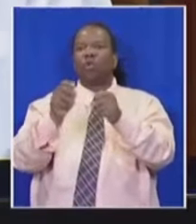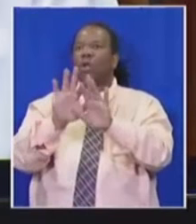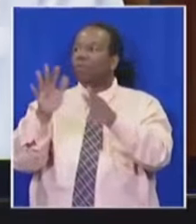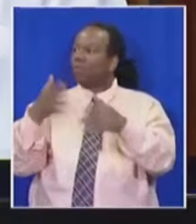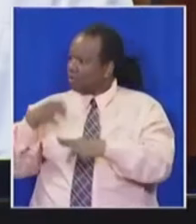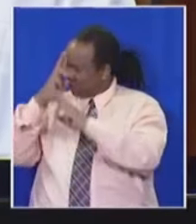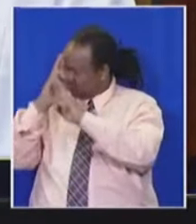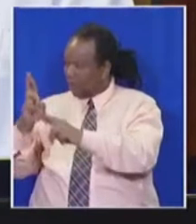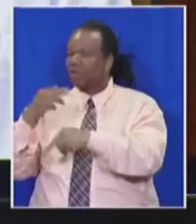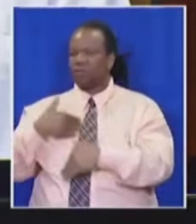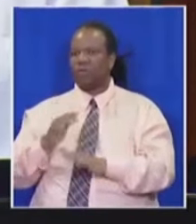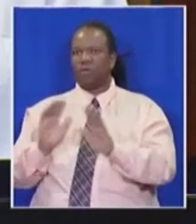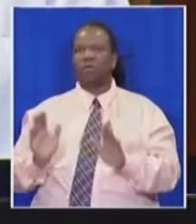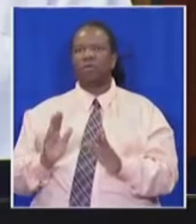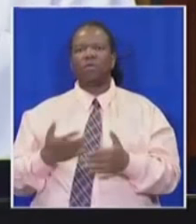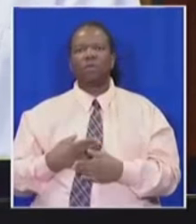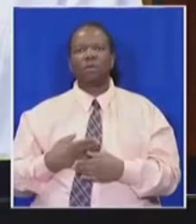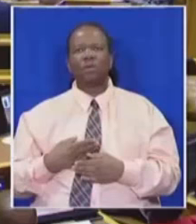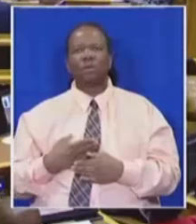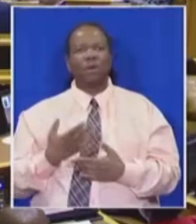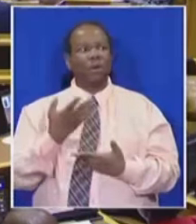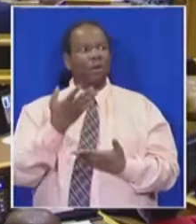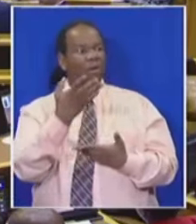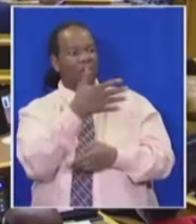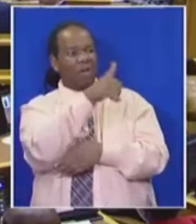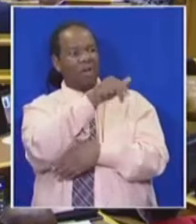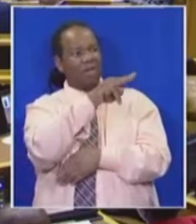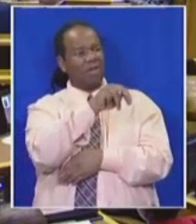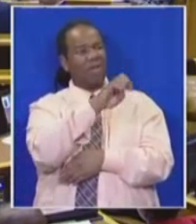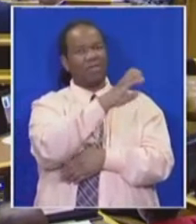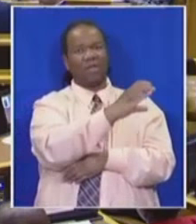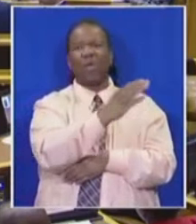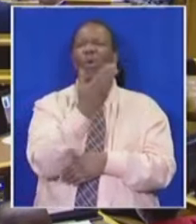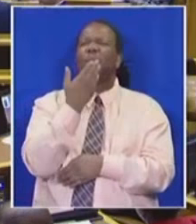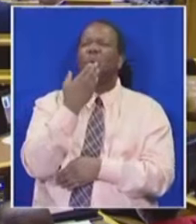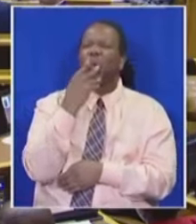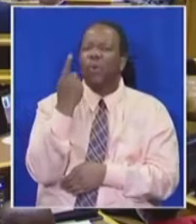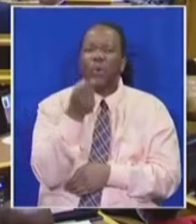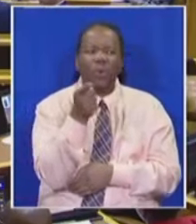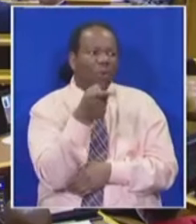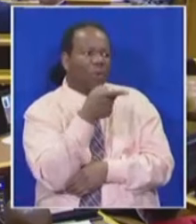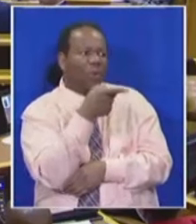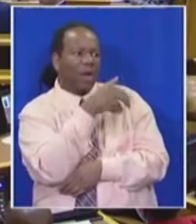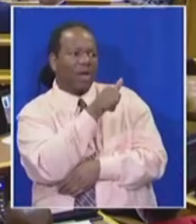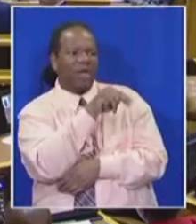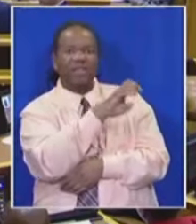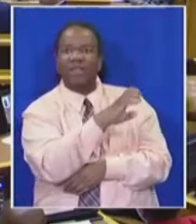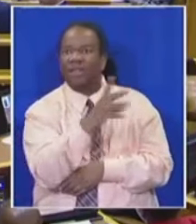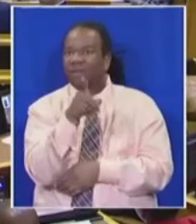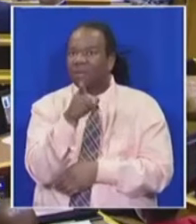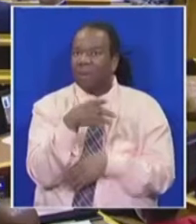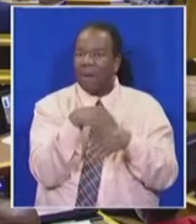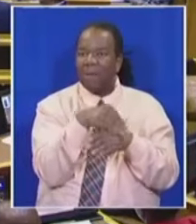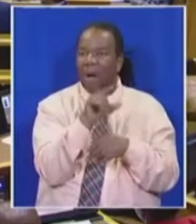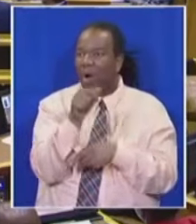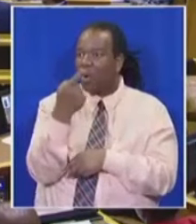member. You? Why don't the ANC members obey you? Honourable Member, who's take your in seat? Charge? Take your seat, Member. Well, certainly not you. Take